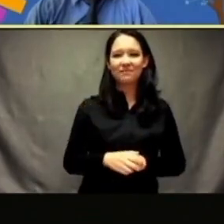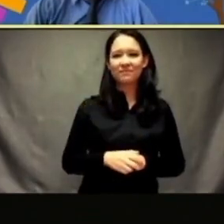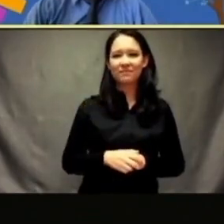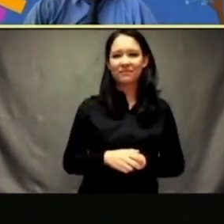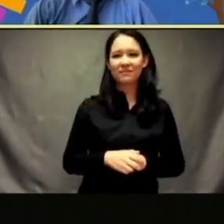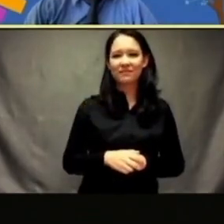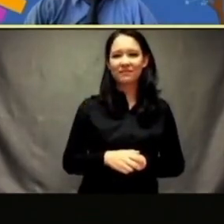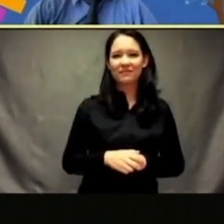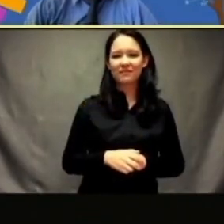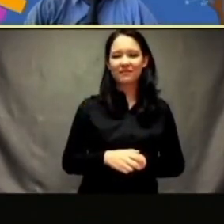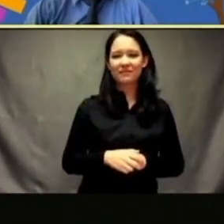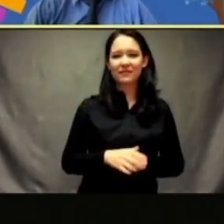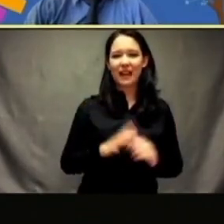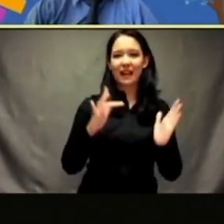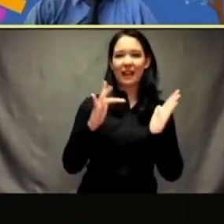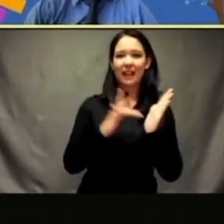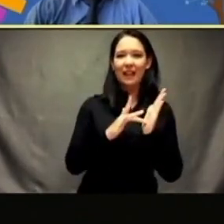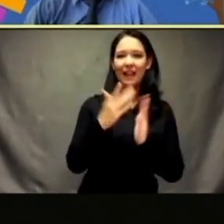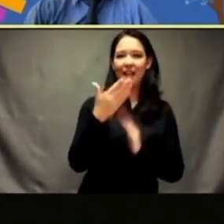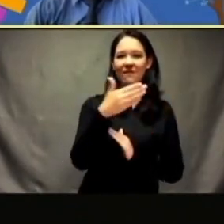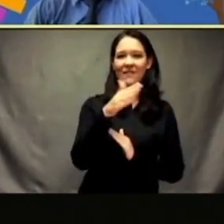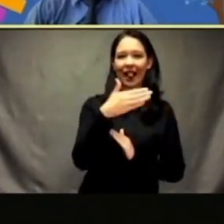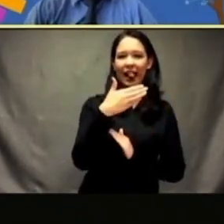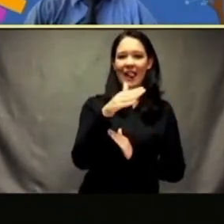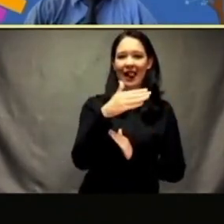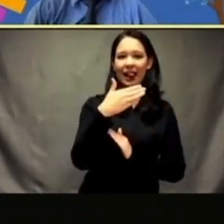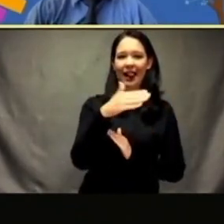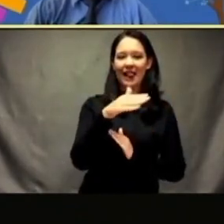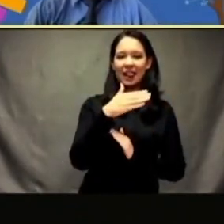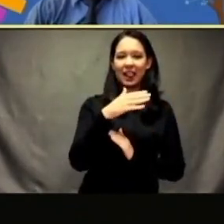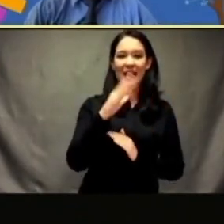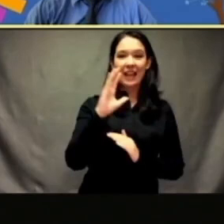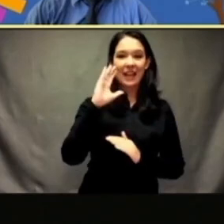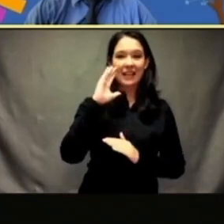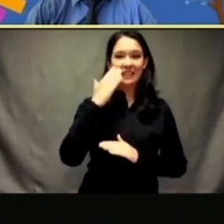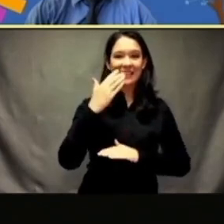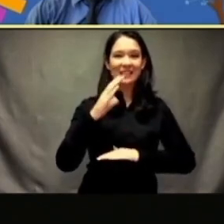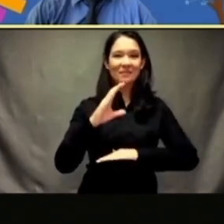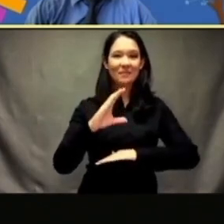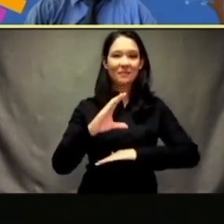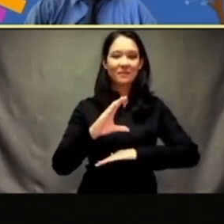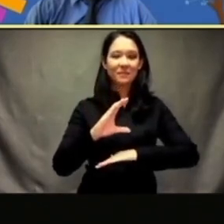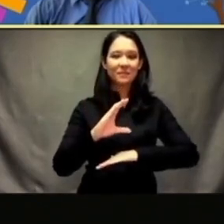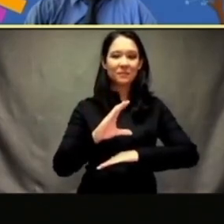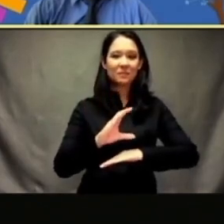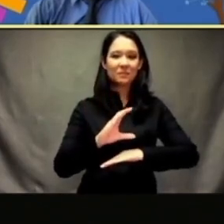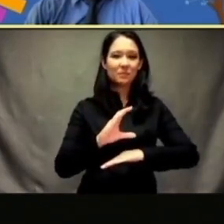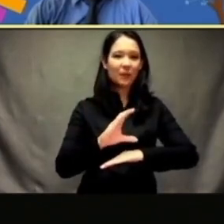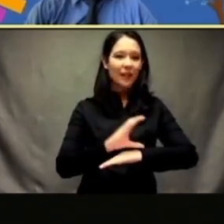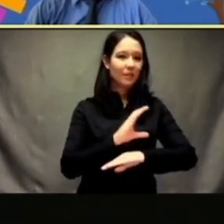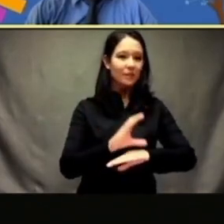Okay, so I'm gonna Okay. press on the flag. Seems like my computer's starting to light a little bit.